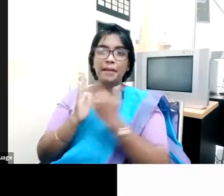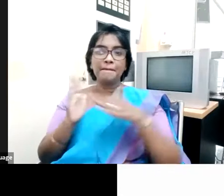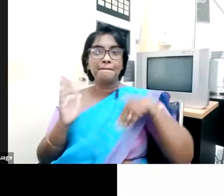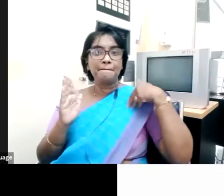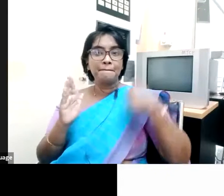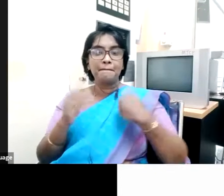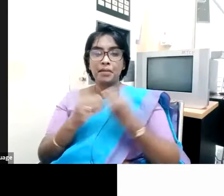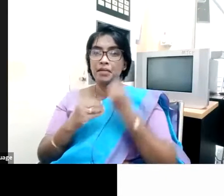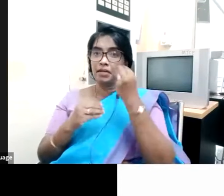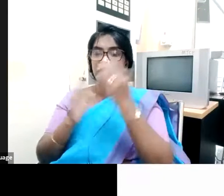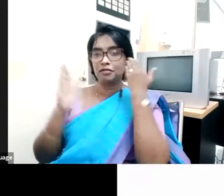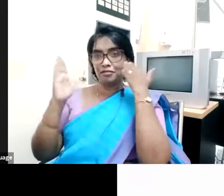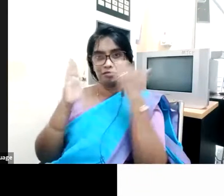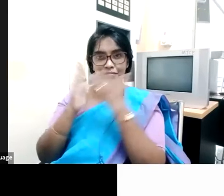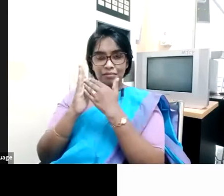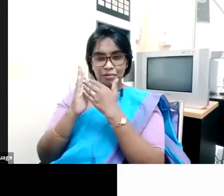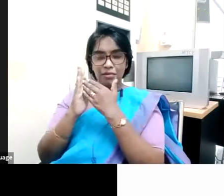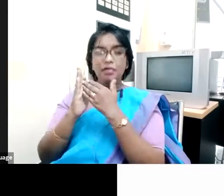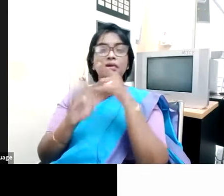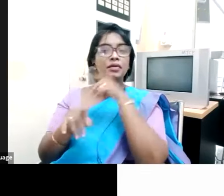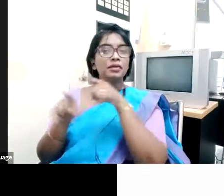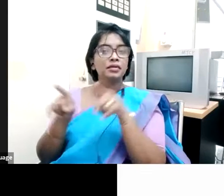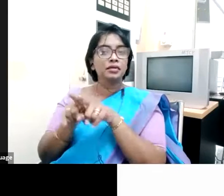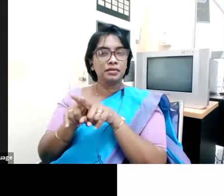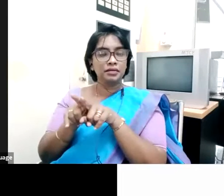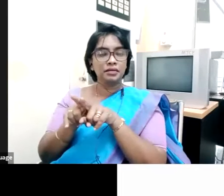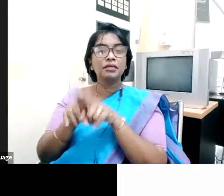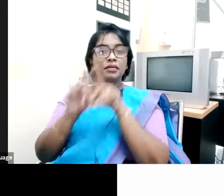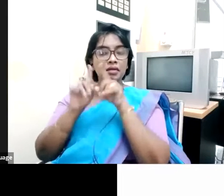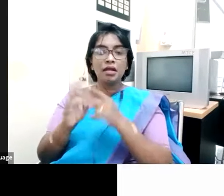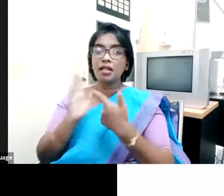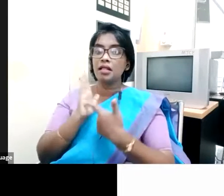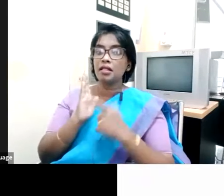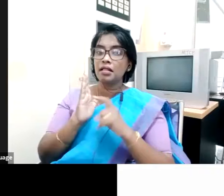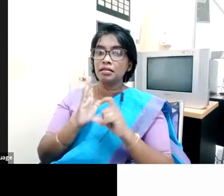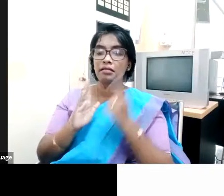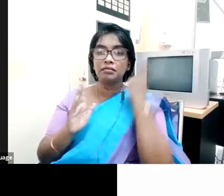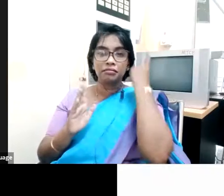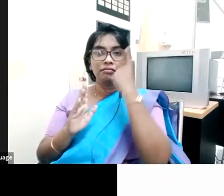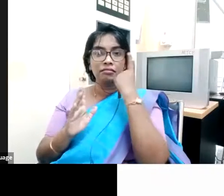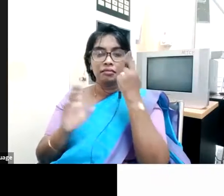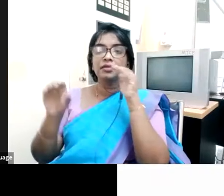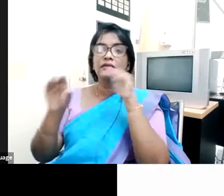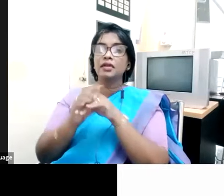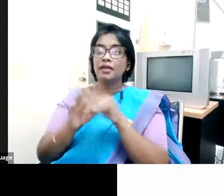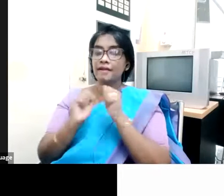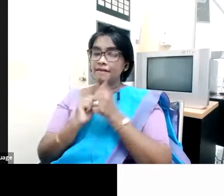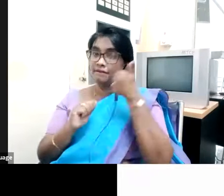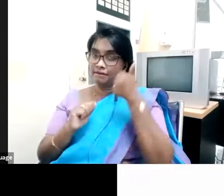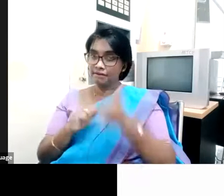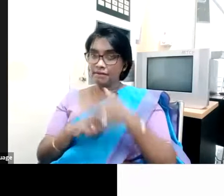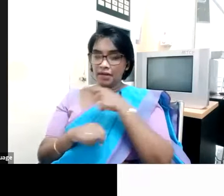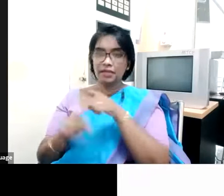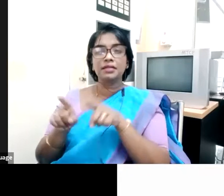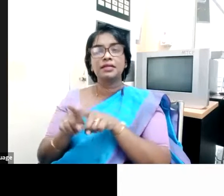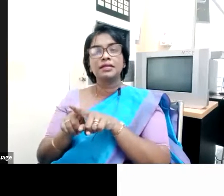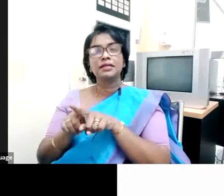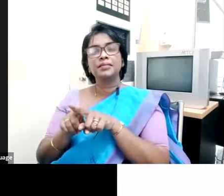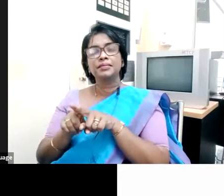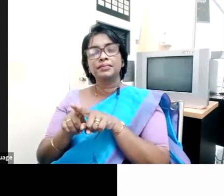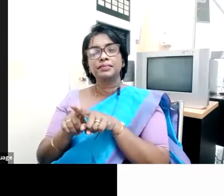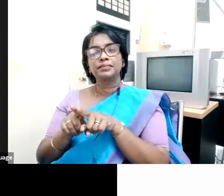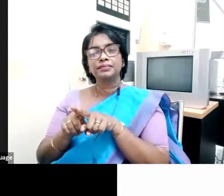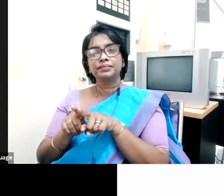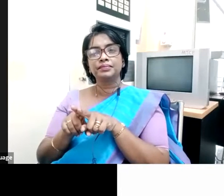are as important as technical skills. So multi-skilling of workers with a skill set that is relevant to